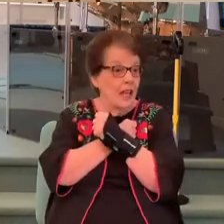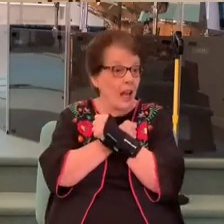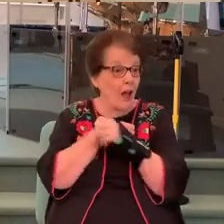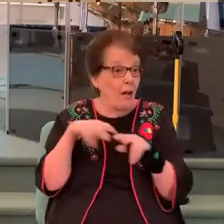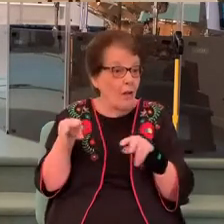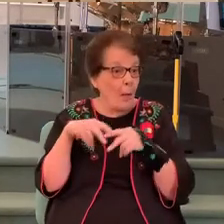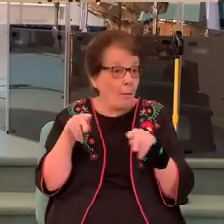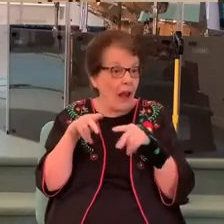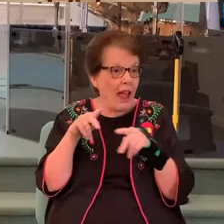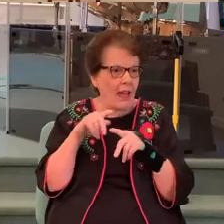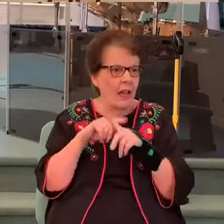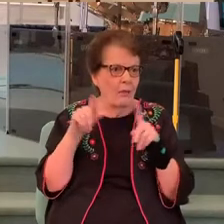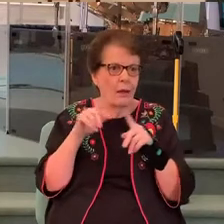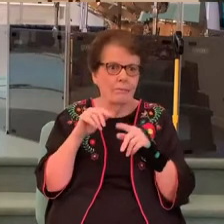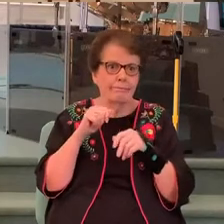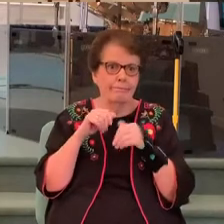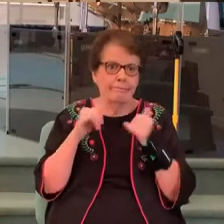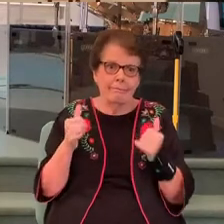me.